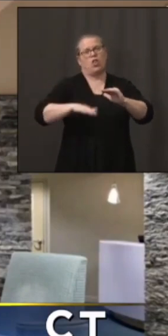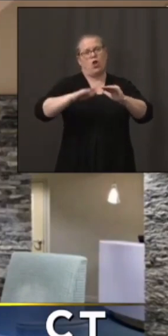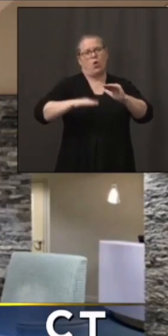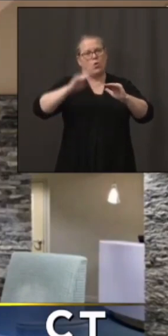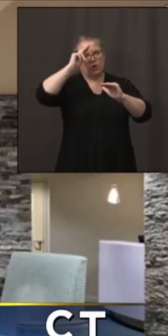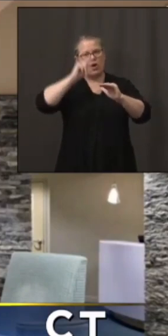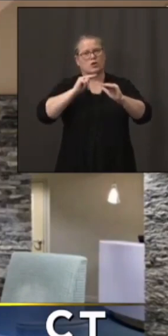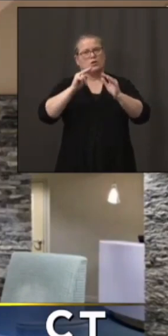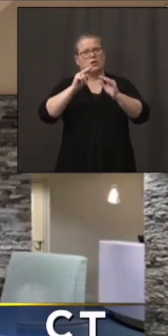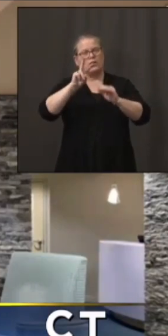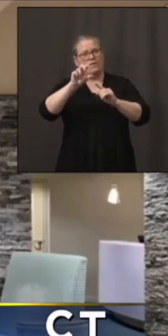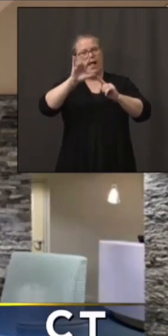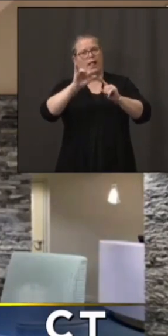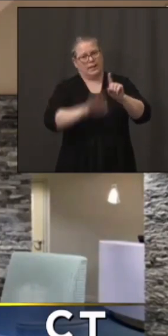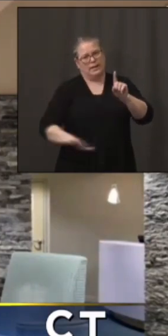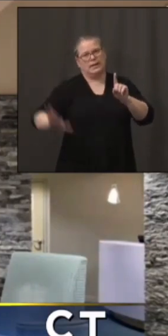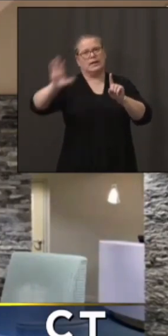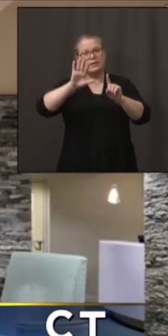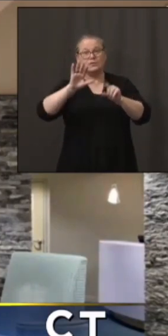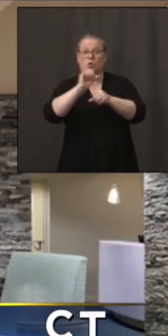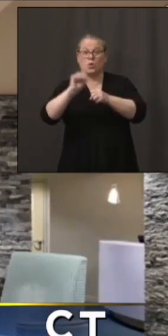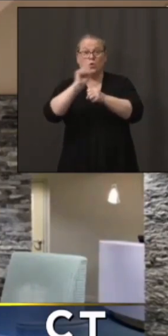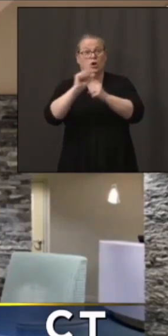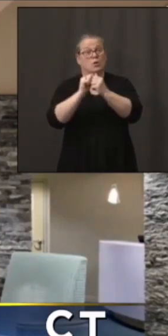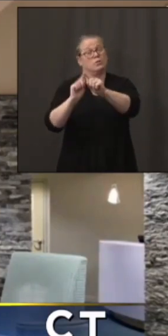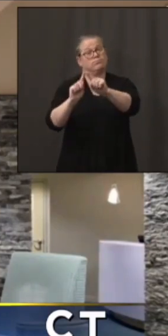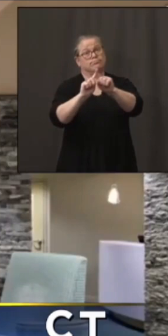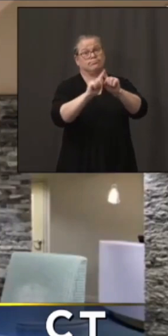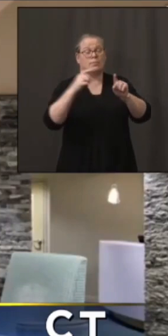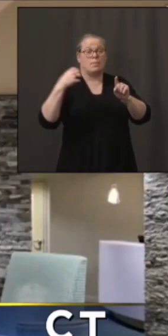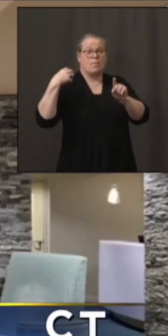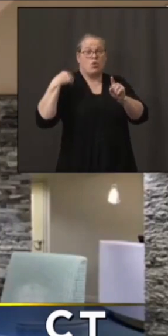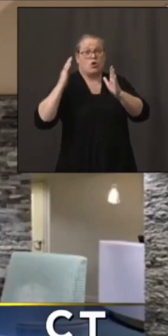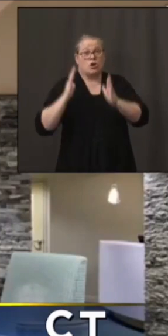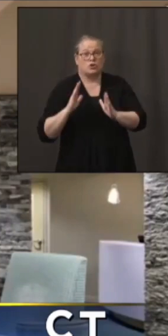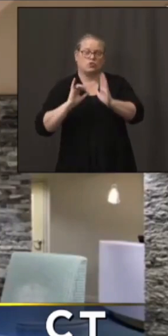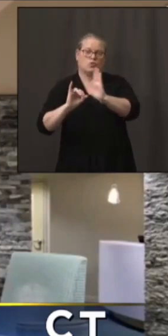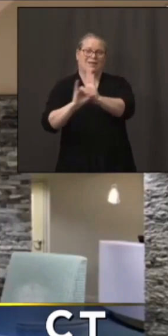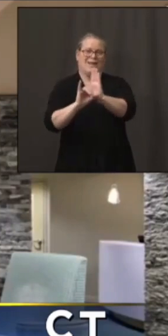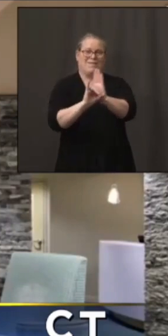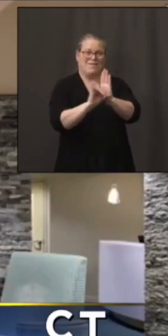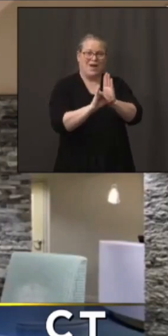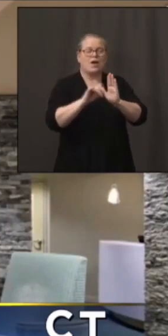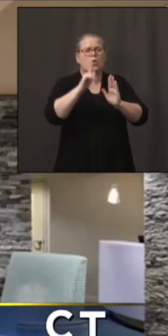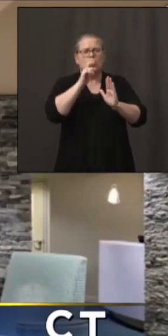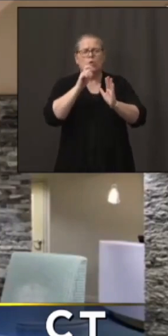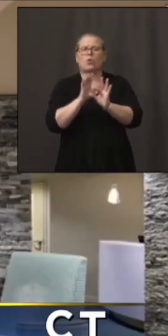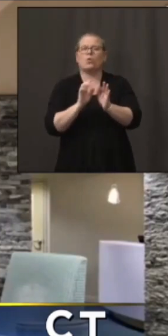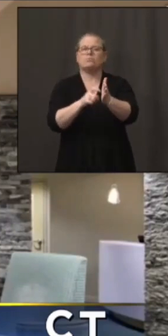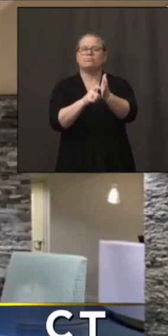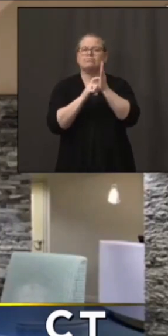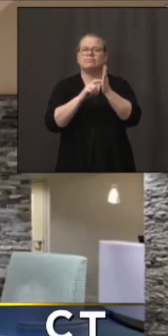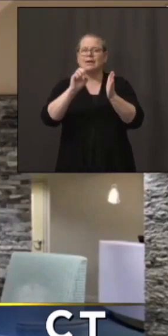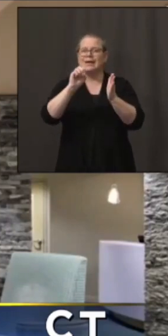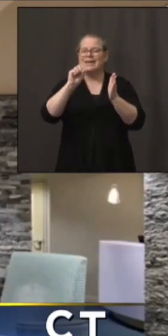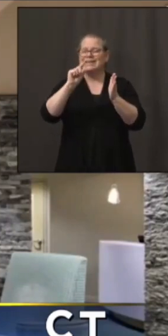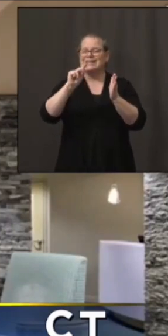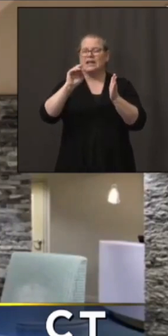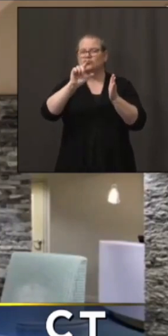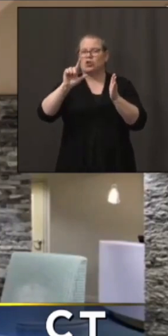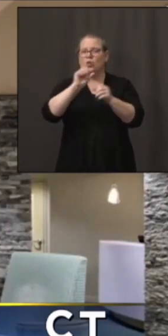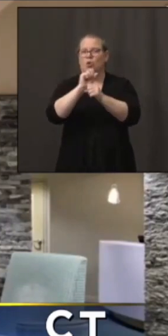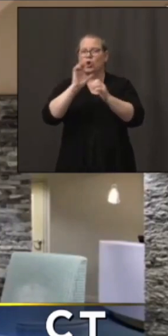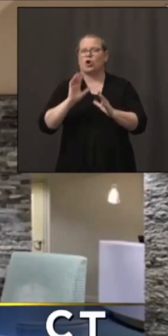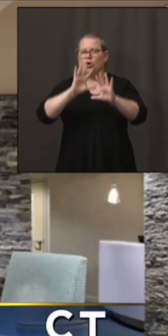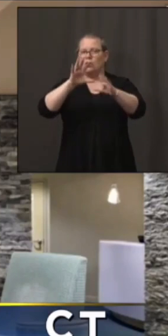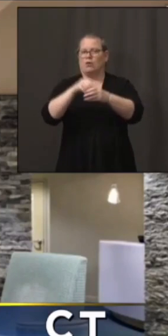those employers to identify those employees who fit the essential worker category in phase 1B. So we're ready to go with them